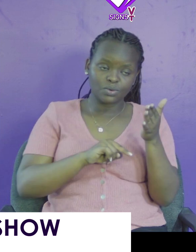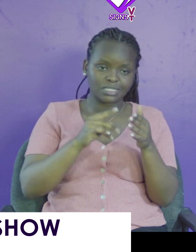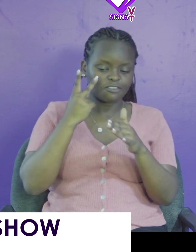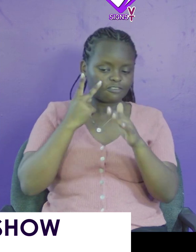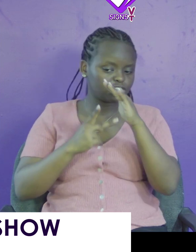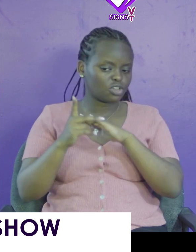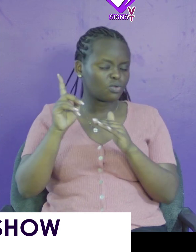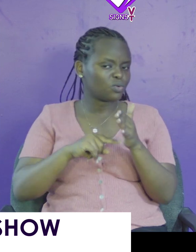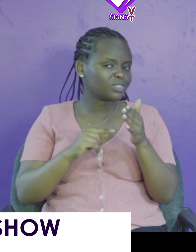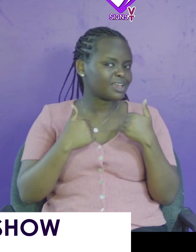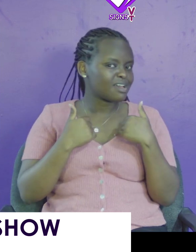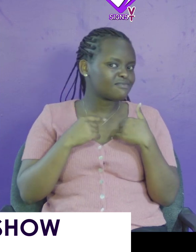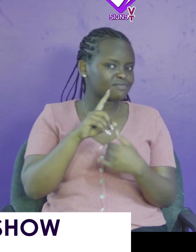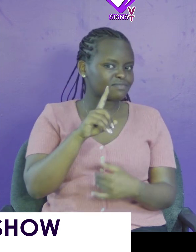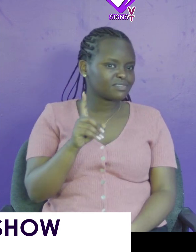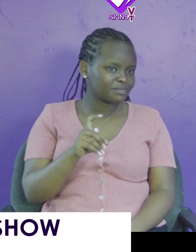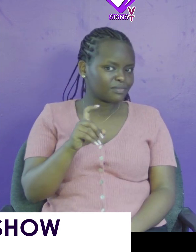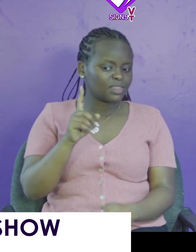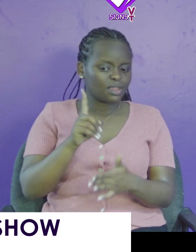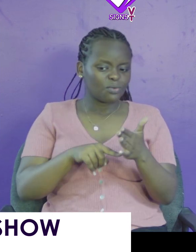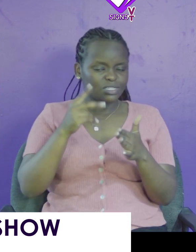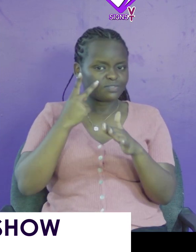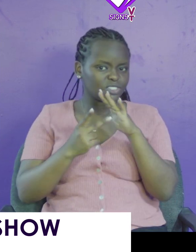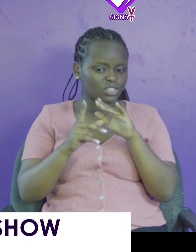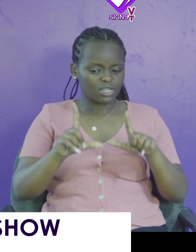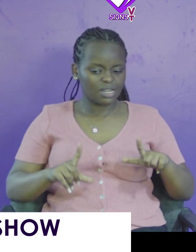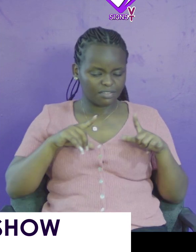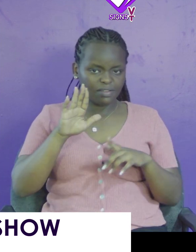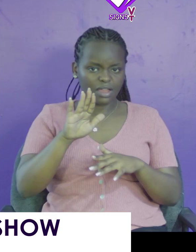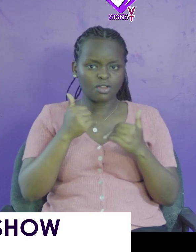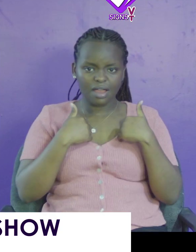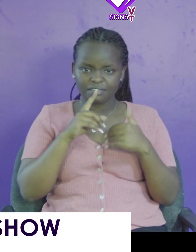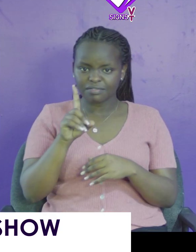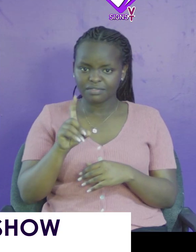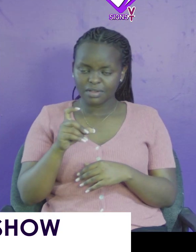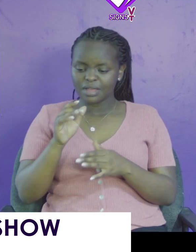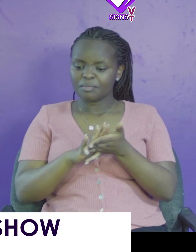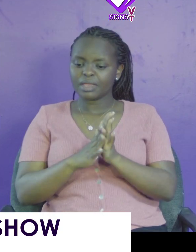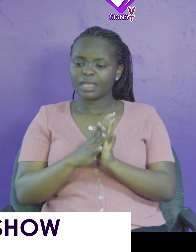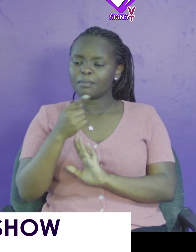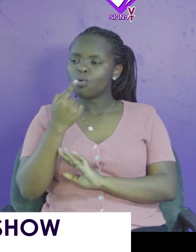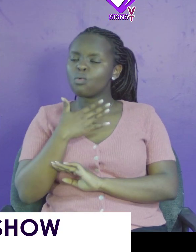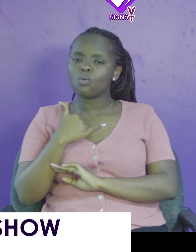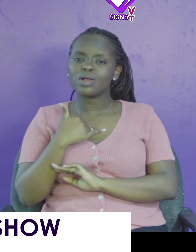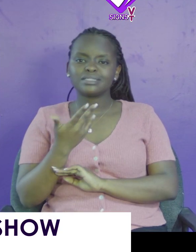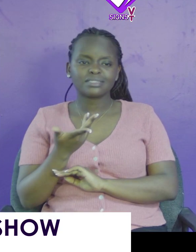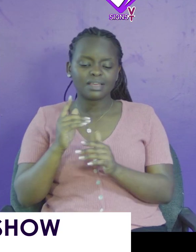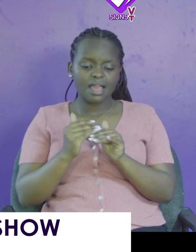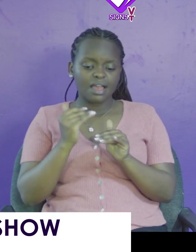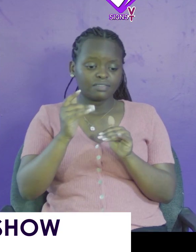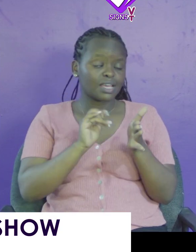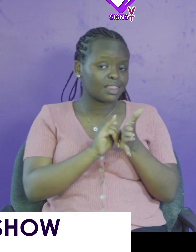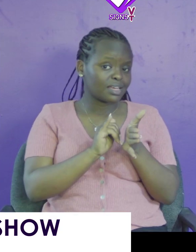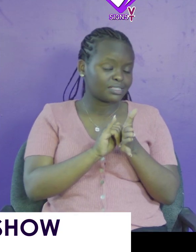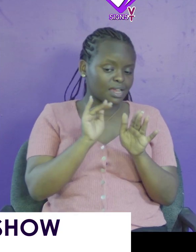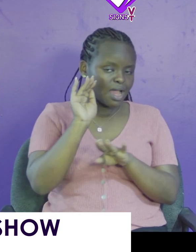do you have? Absolutely. What vision do you have with your life? Whom do you want to become? So that after that, she will ask you,